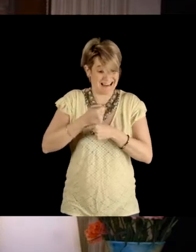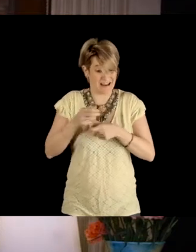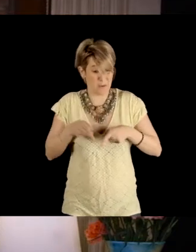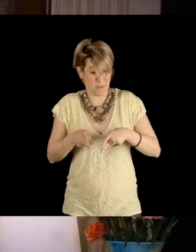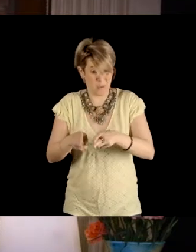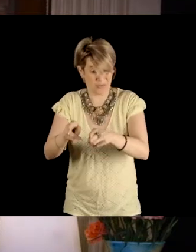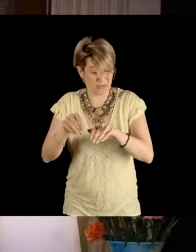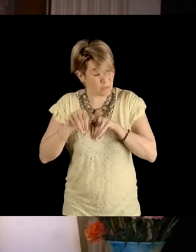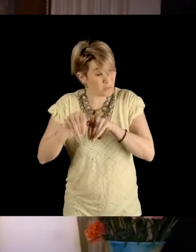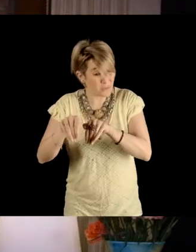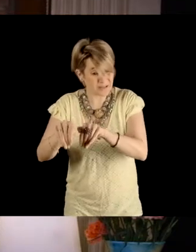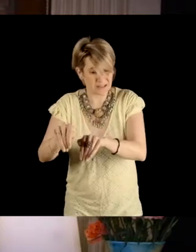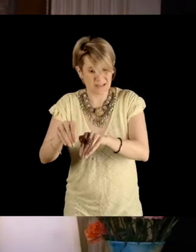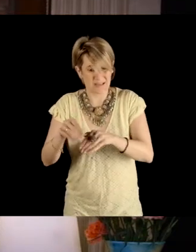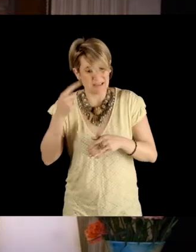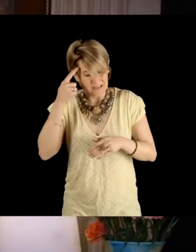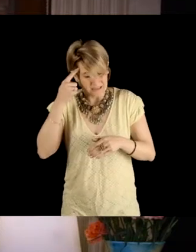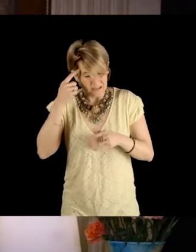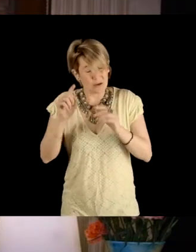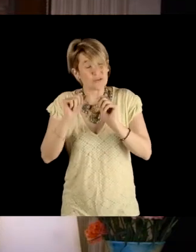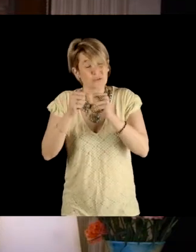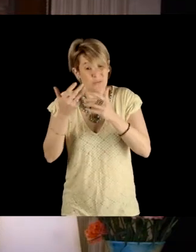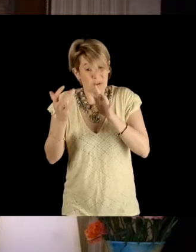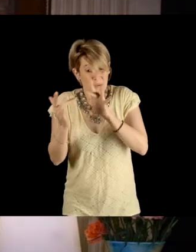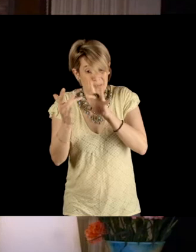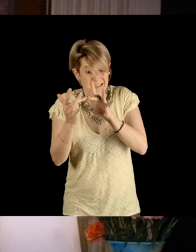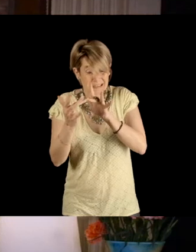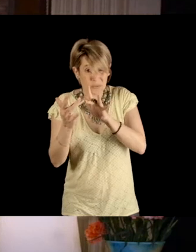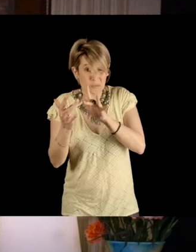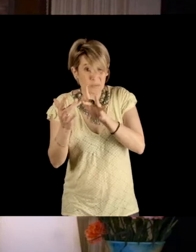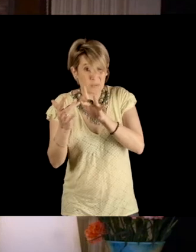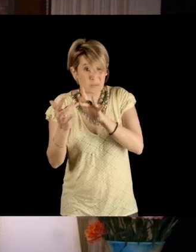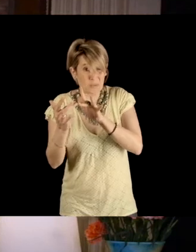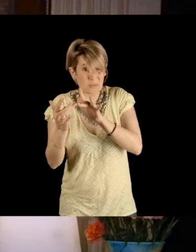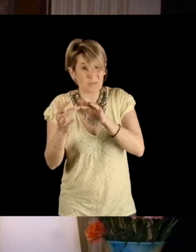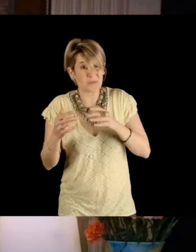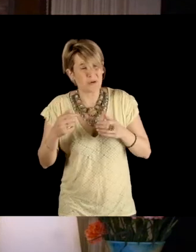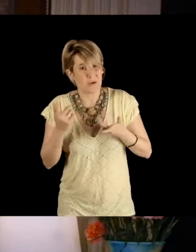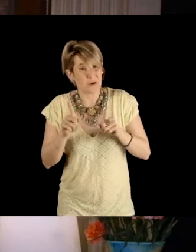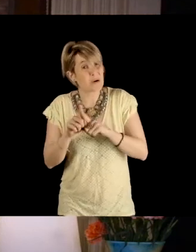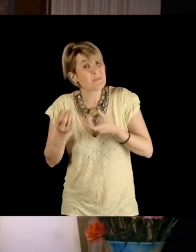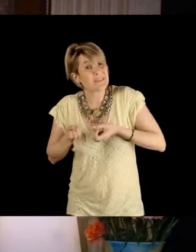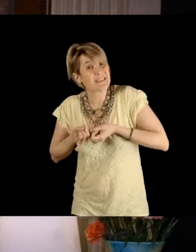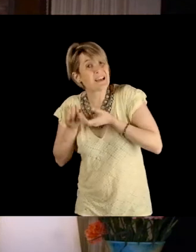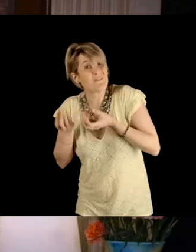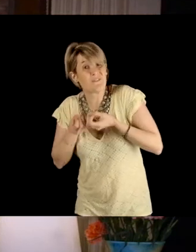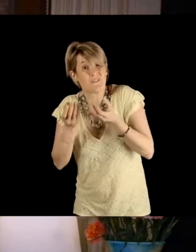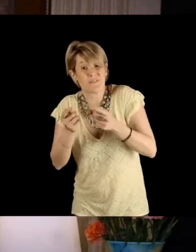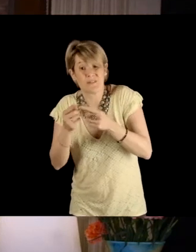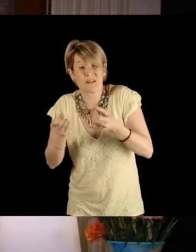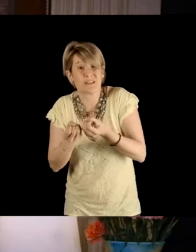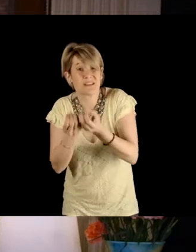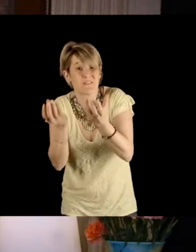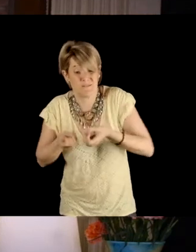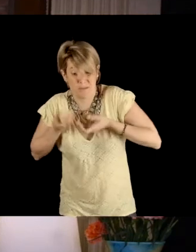Think that the source of light which is already present inside my heart